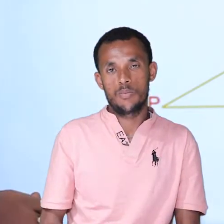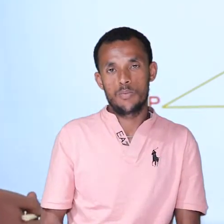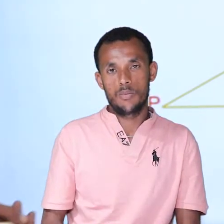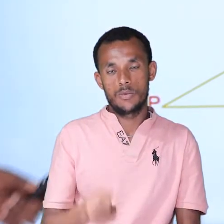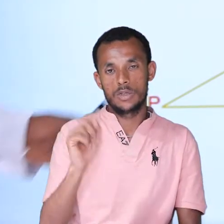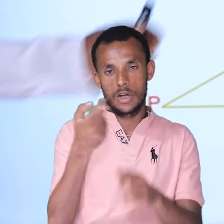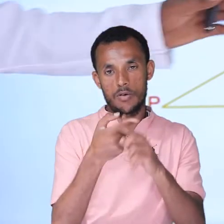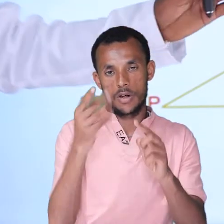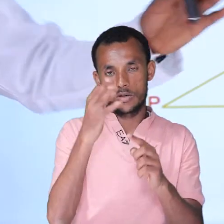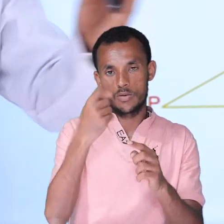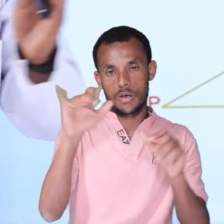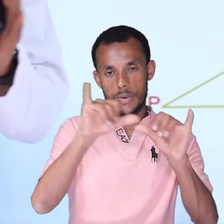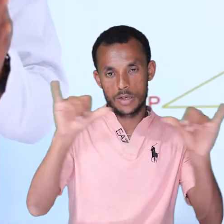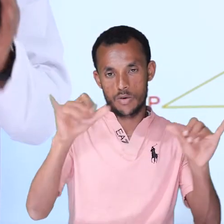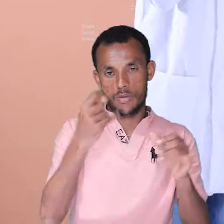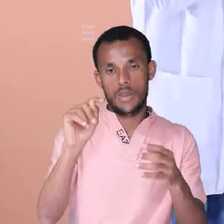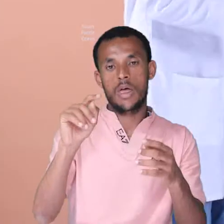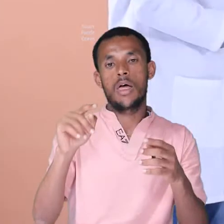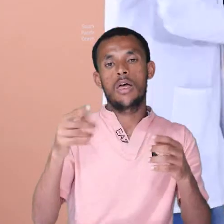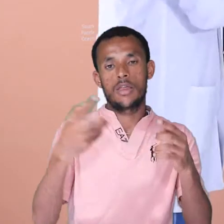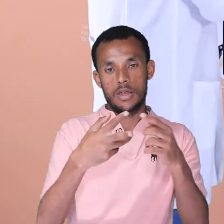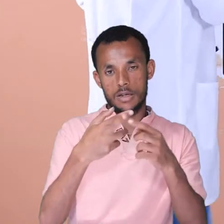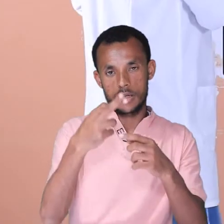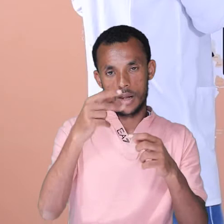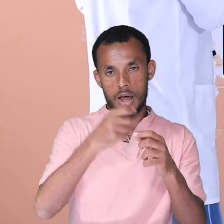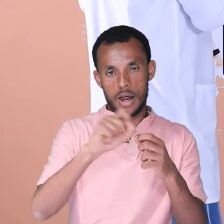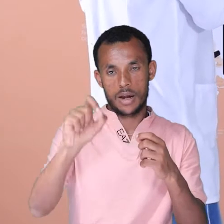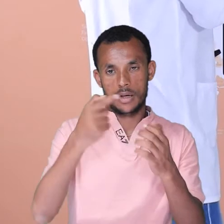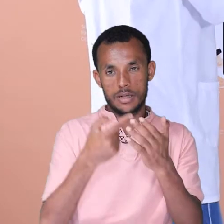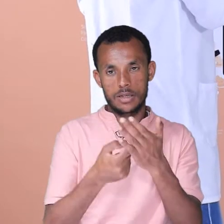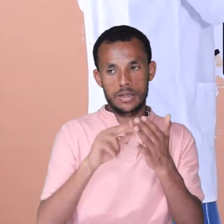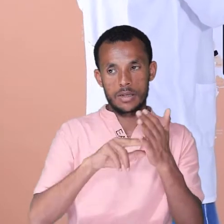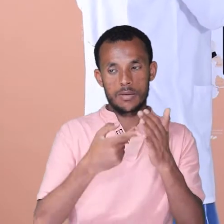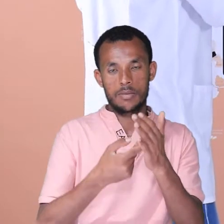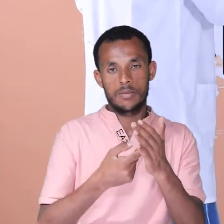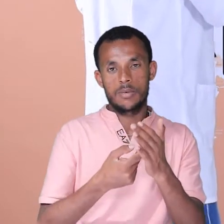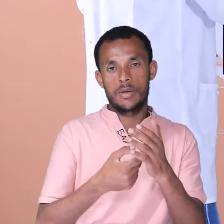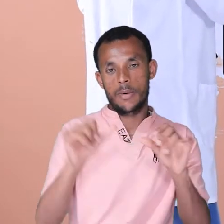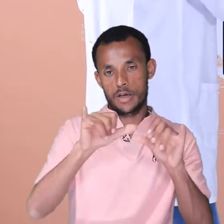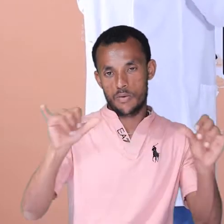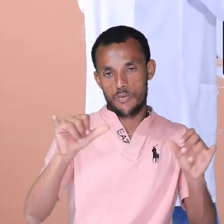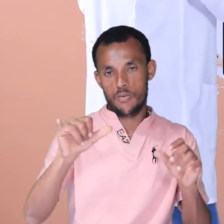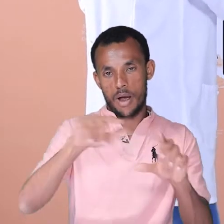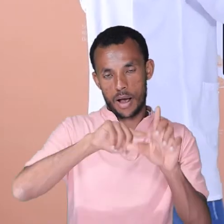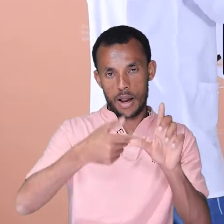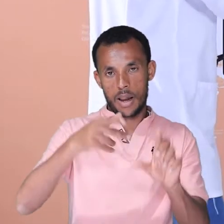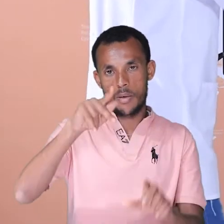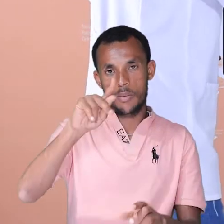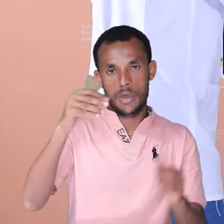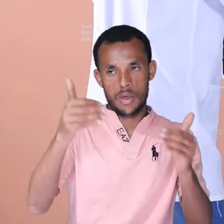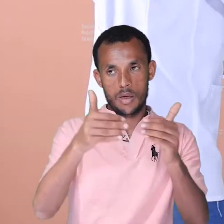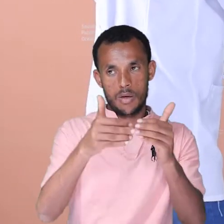the difference of the measure of the intercepted arc. This means measures of angle P is equal